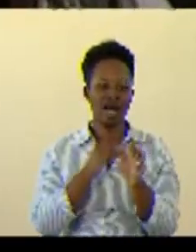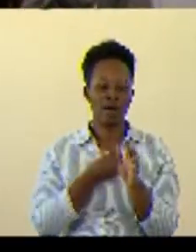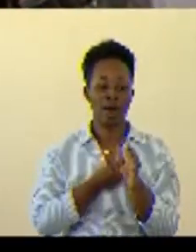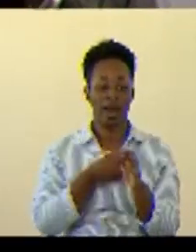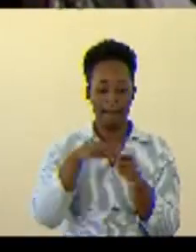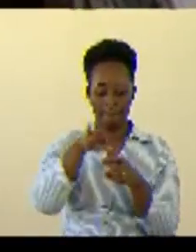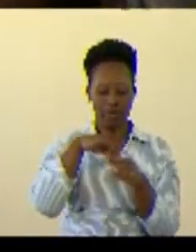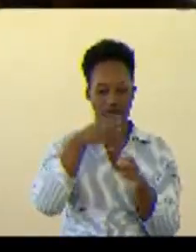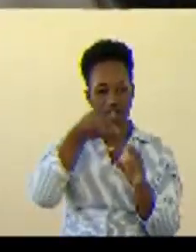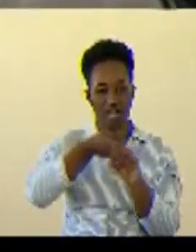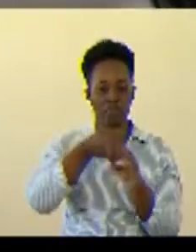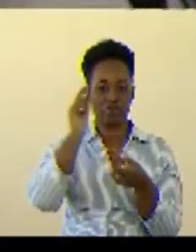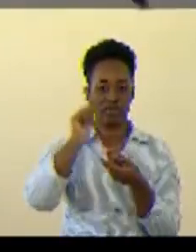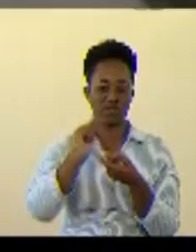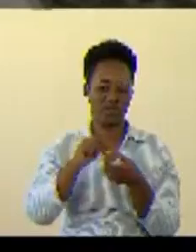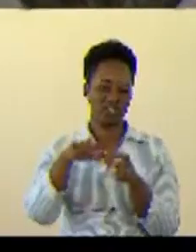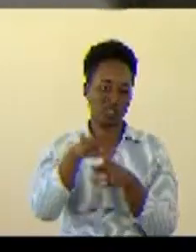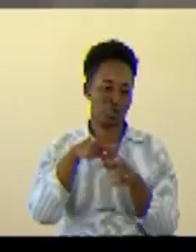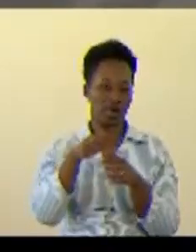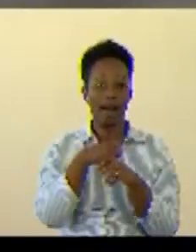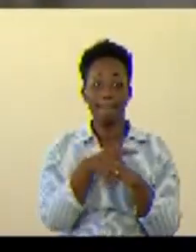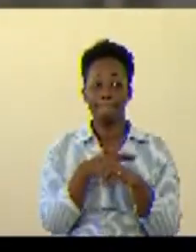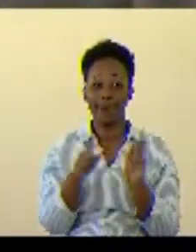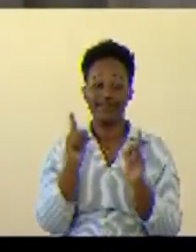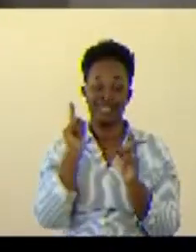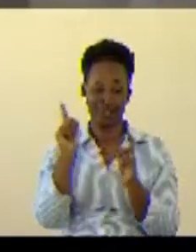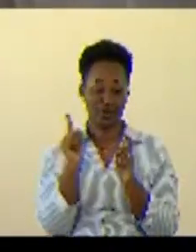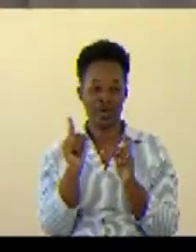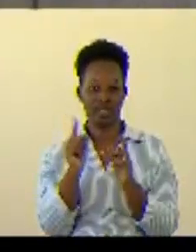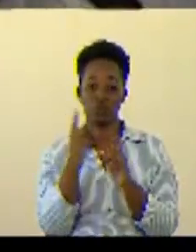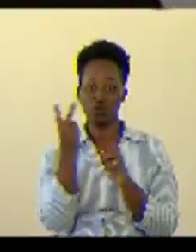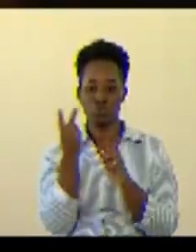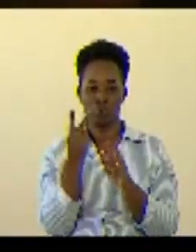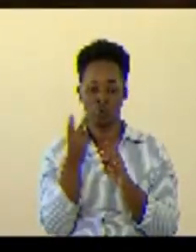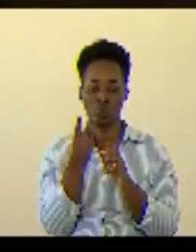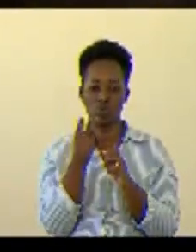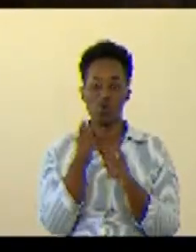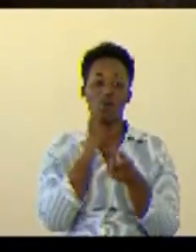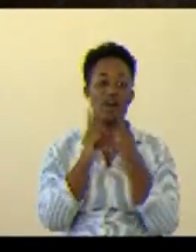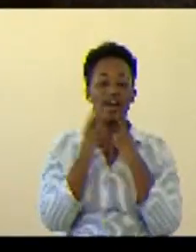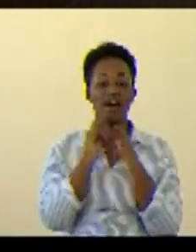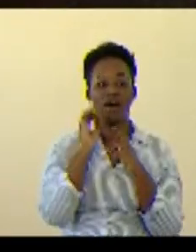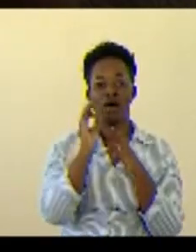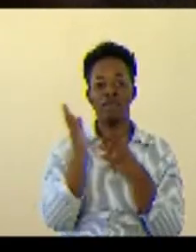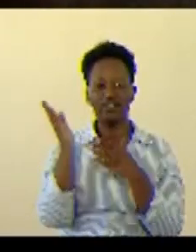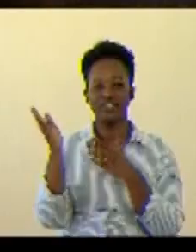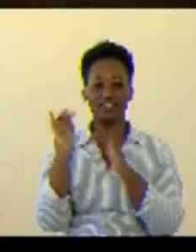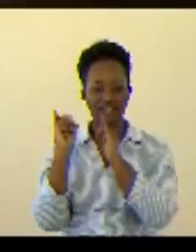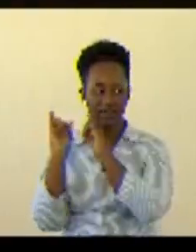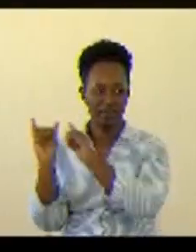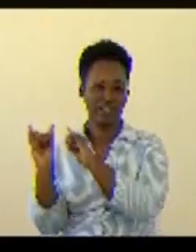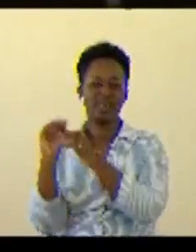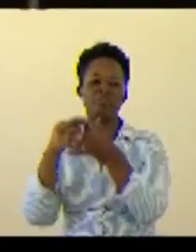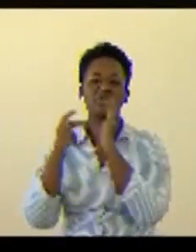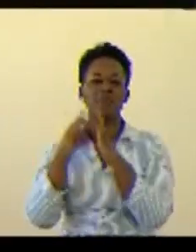contains reducing sugars. But this one, the color of the bendic solution persists. What does